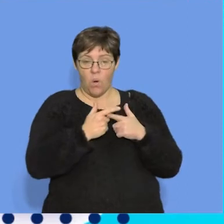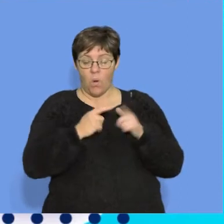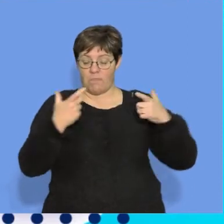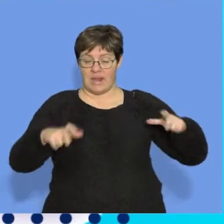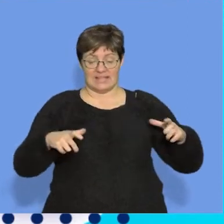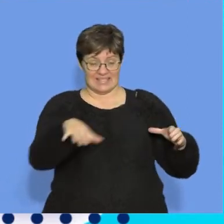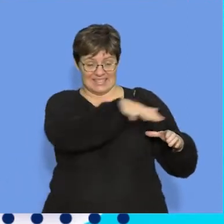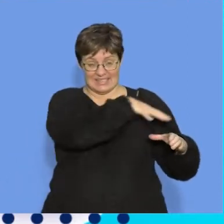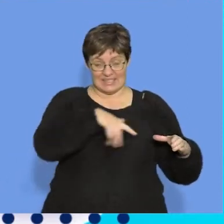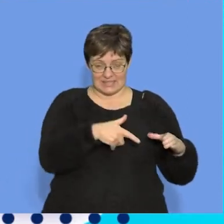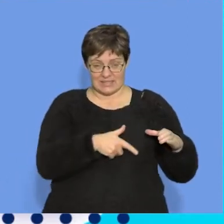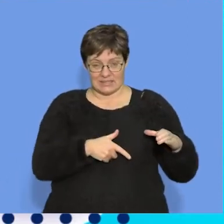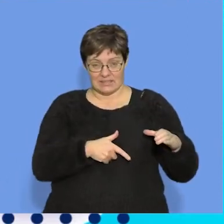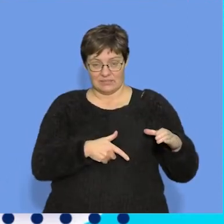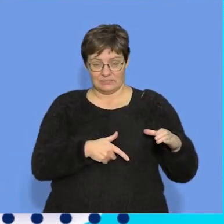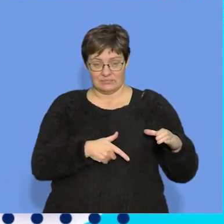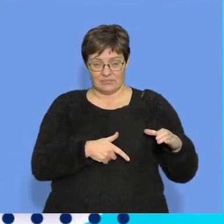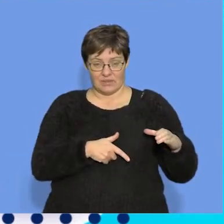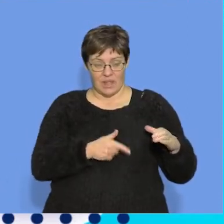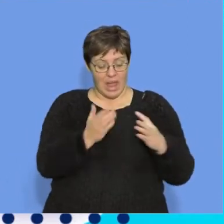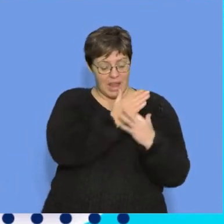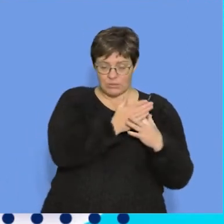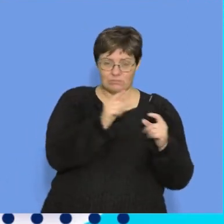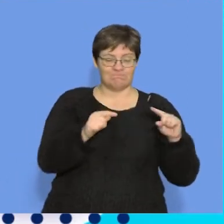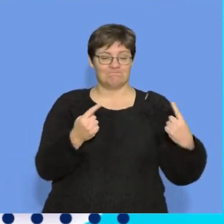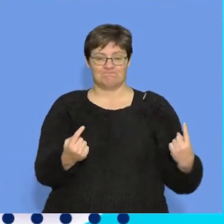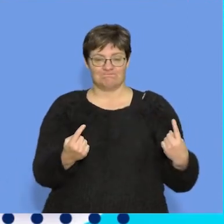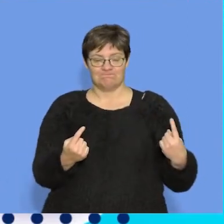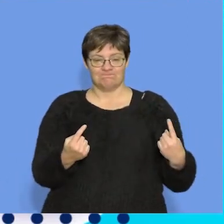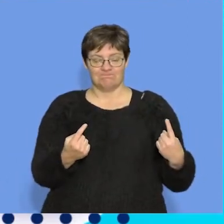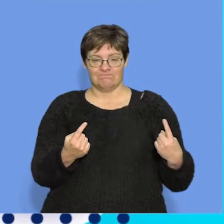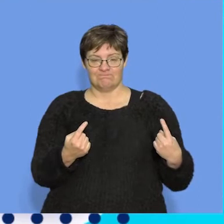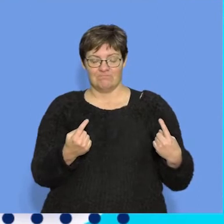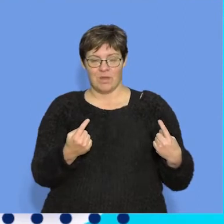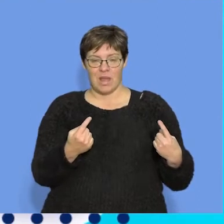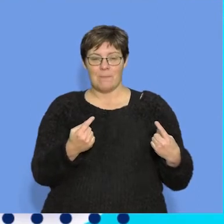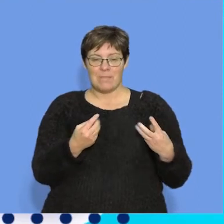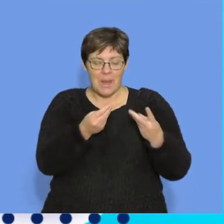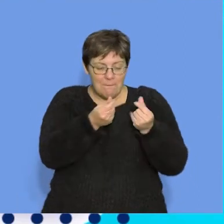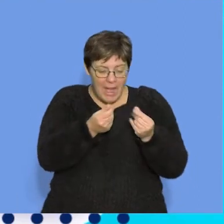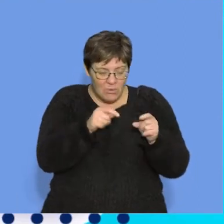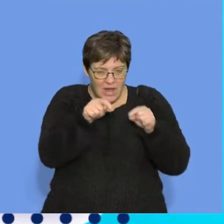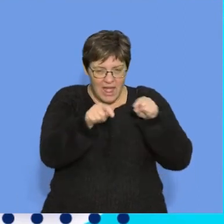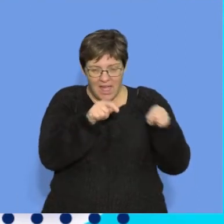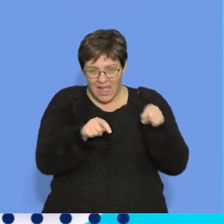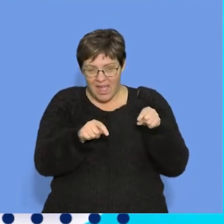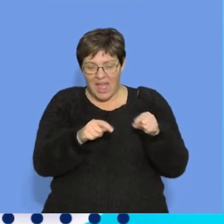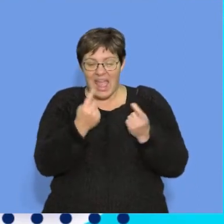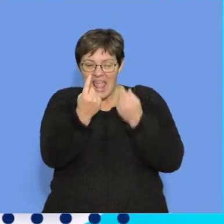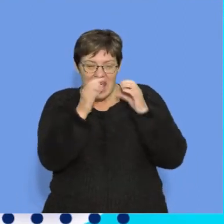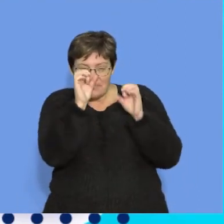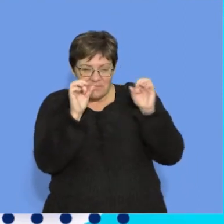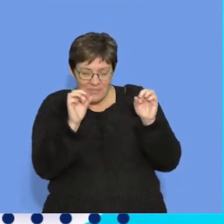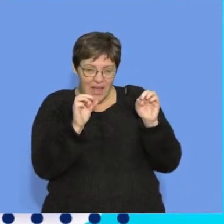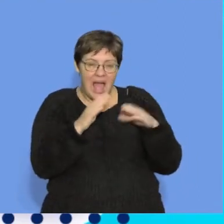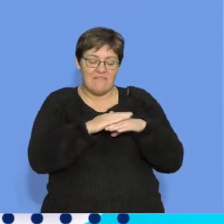plate, then you can't get in between them. If you crunch them down into fine powder, each of those little particles have